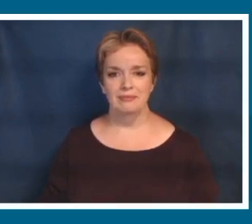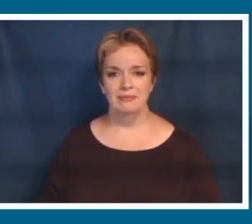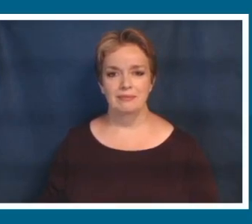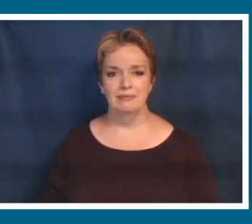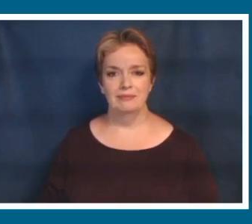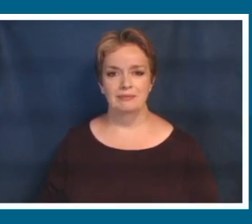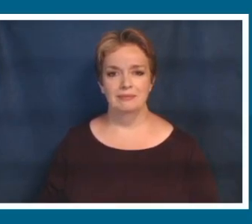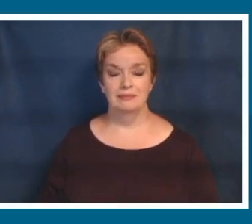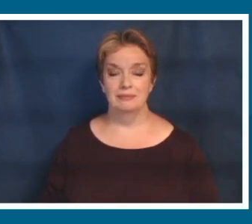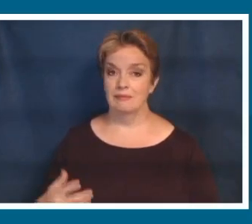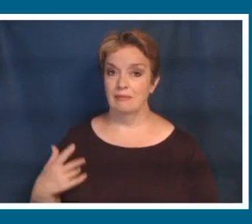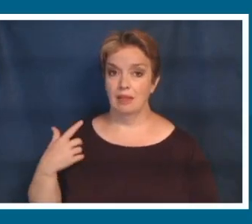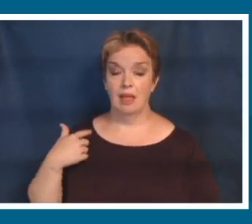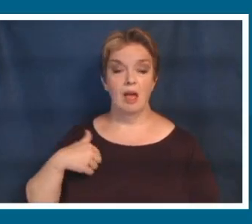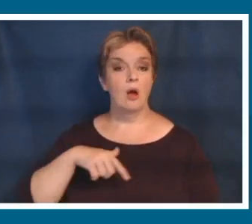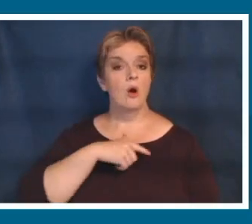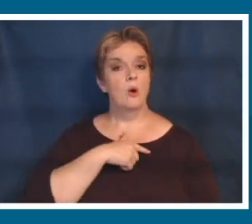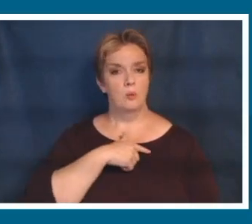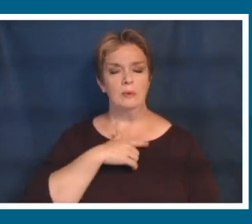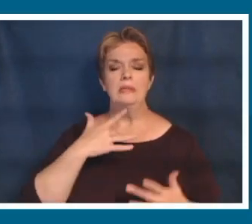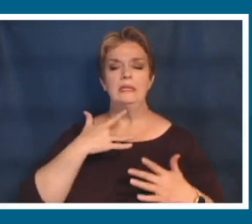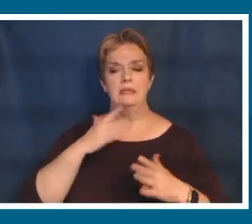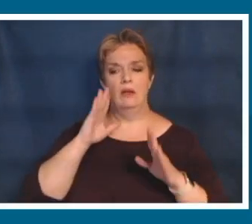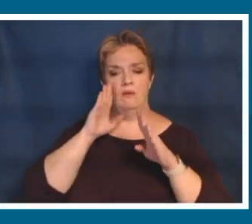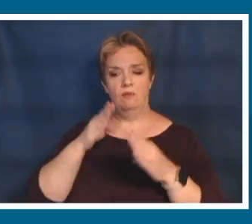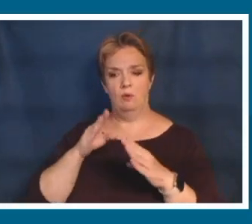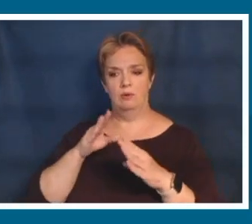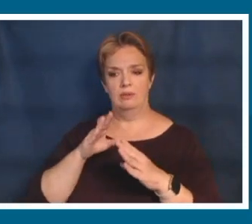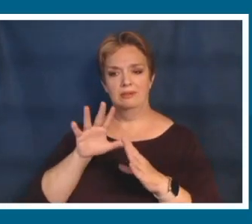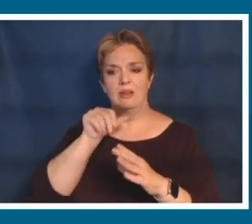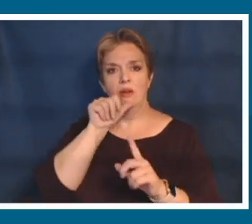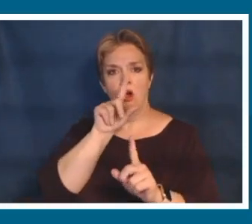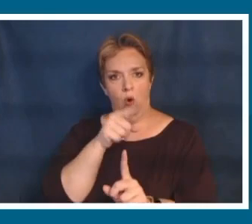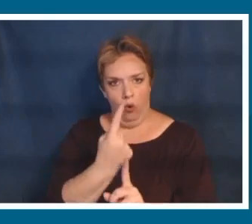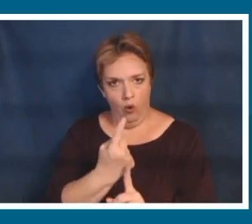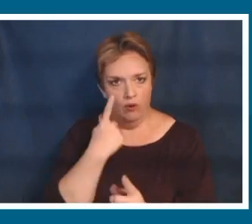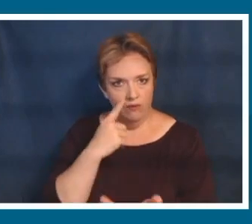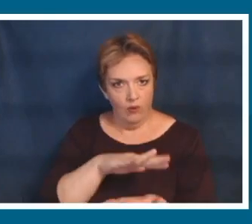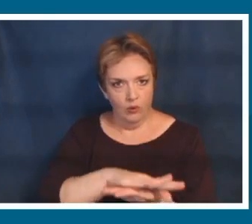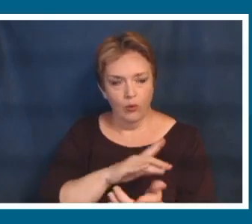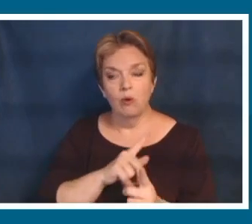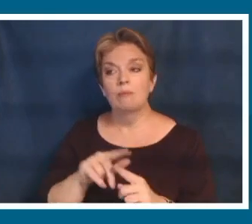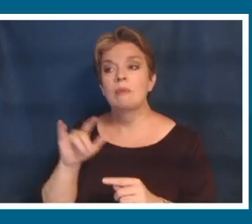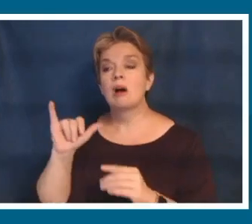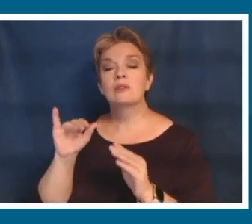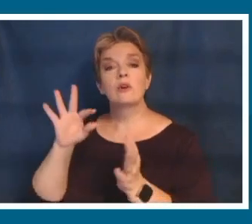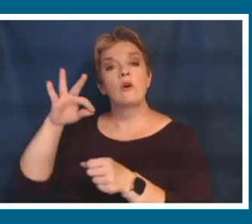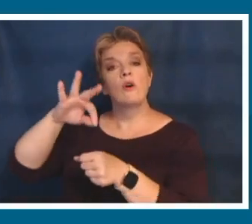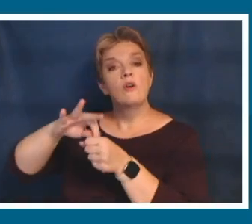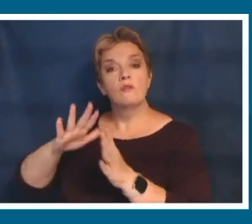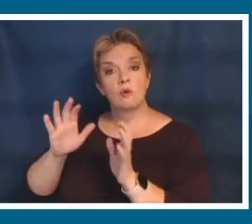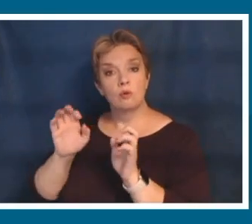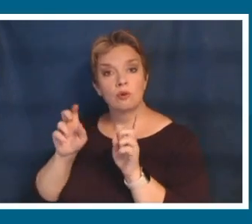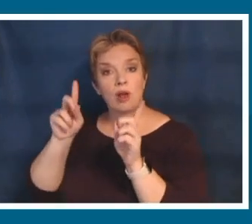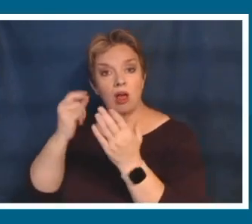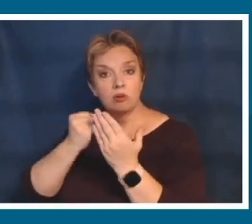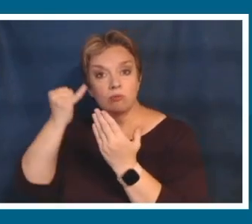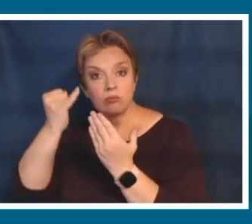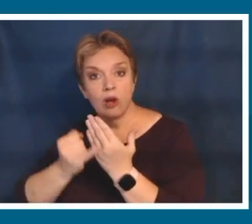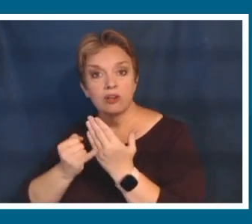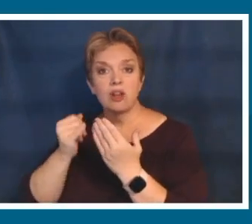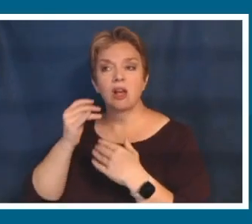are working in out-of-school settings and voter education projects in the future, as well as in